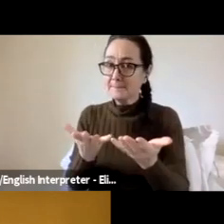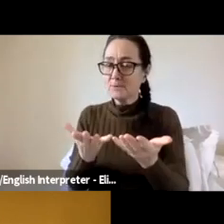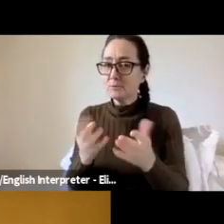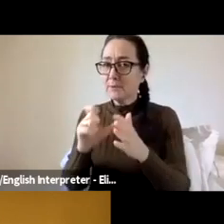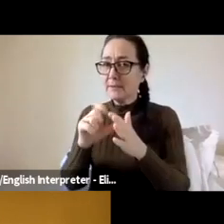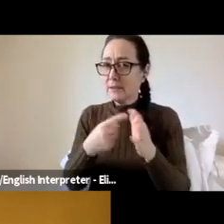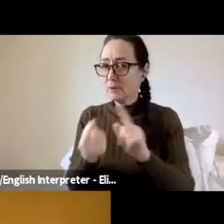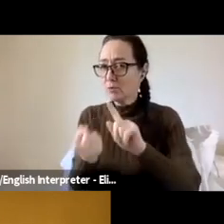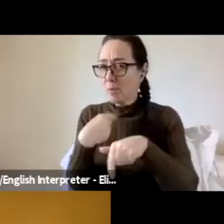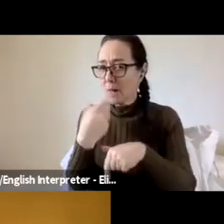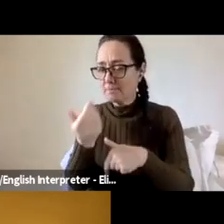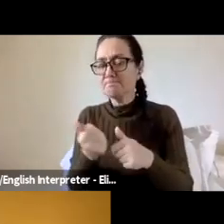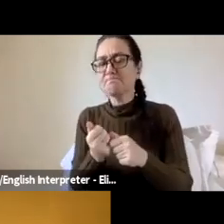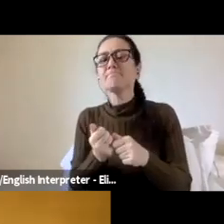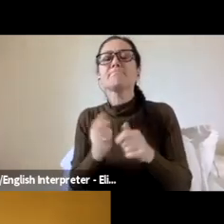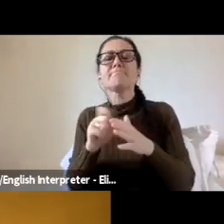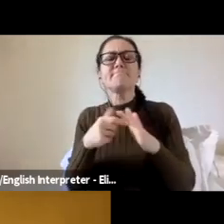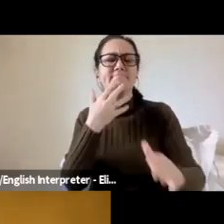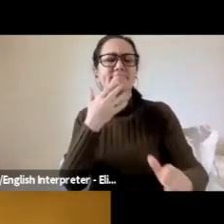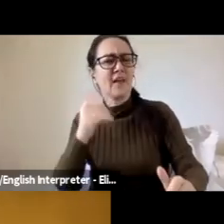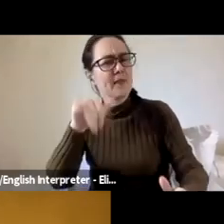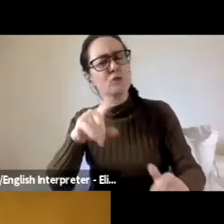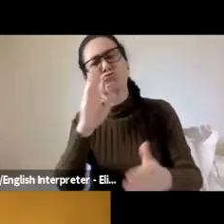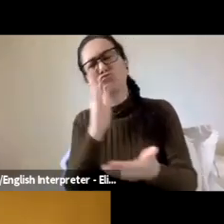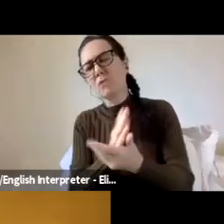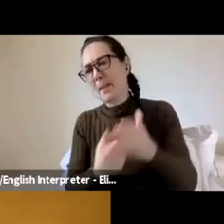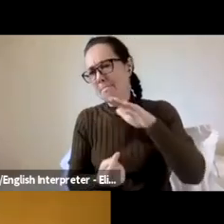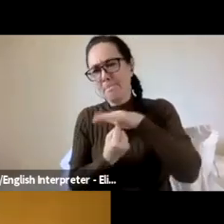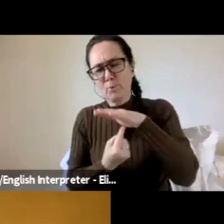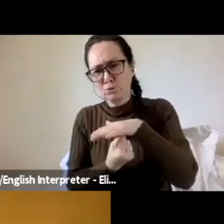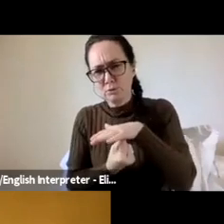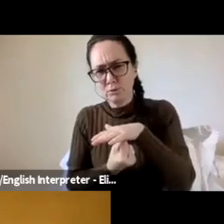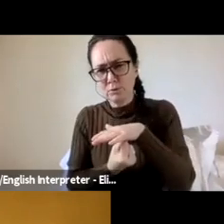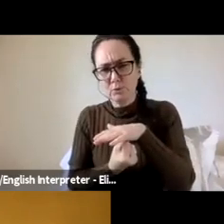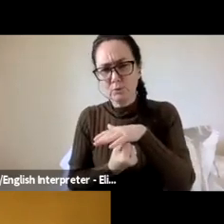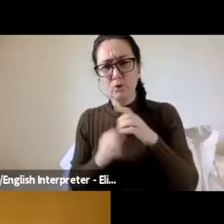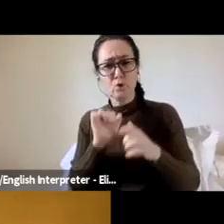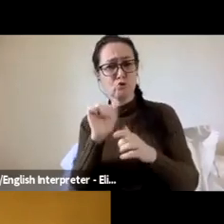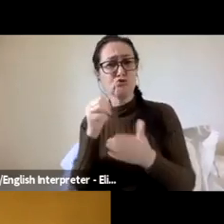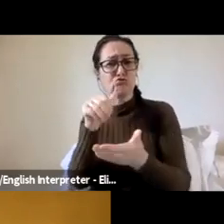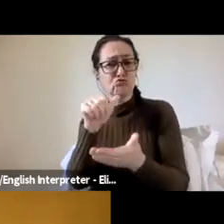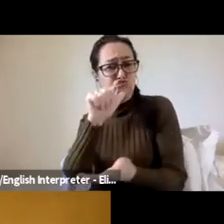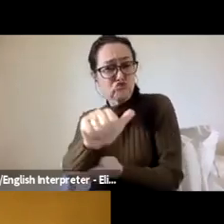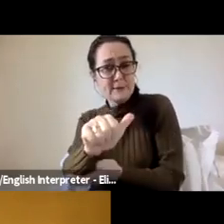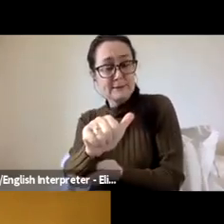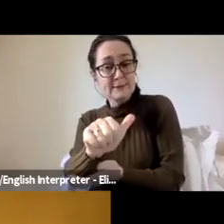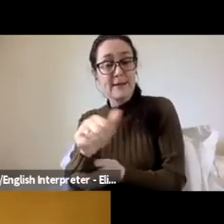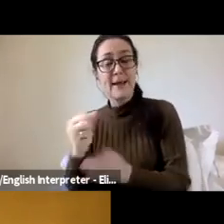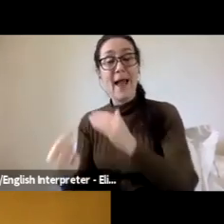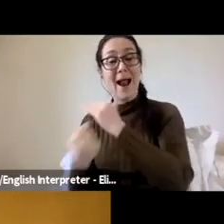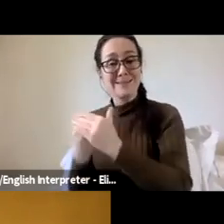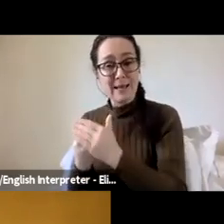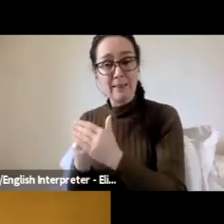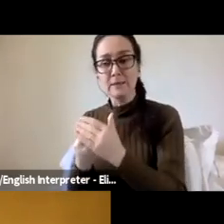start with? Yeah, and thanks for that. I think that's very important, and you're right. So asylum and immigration